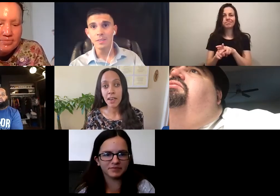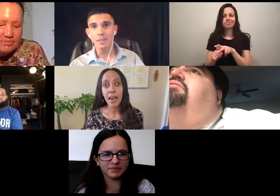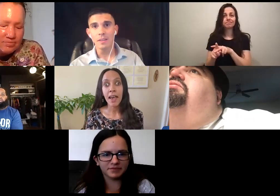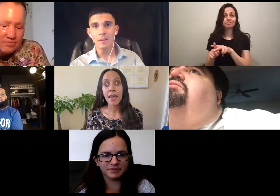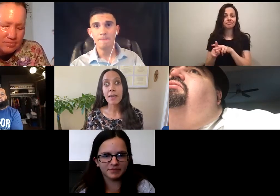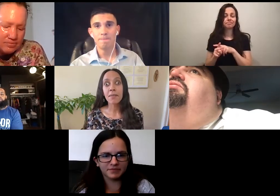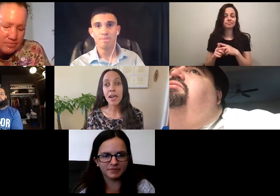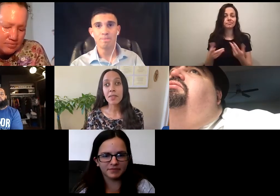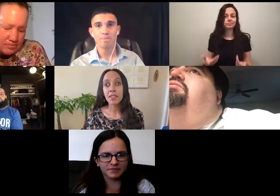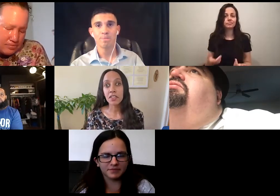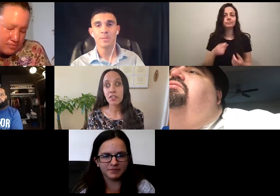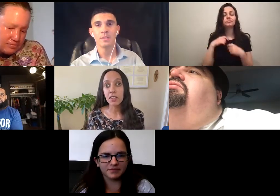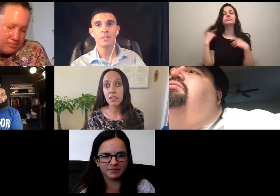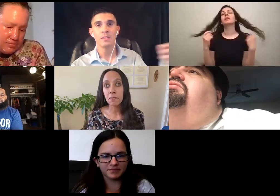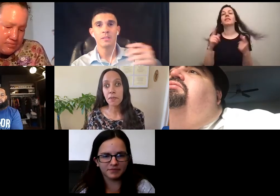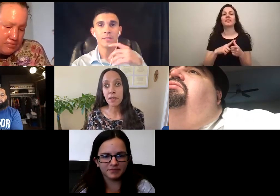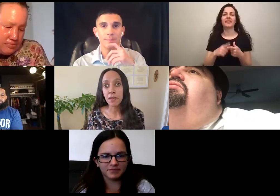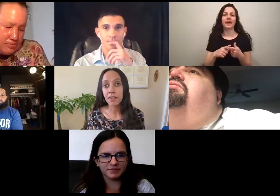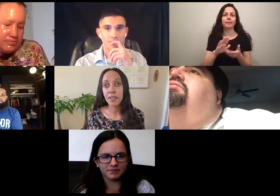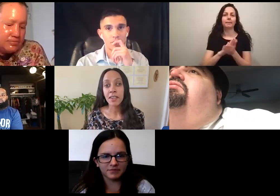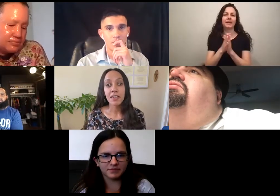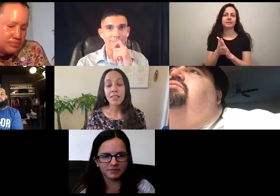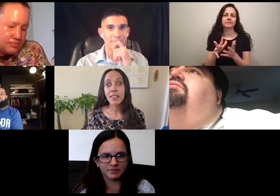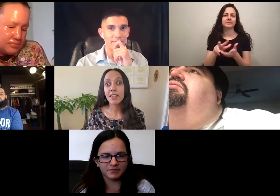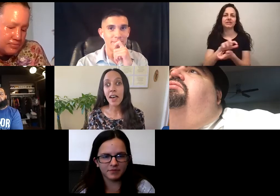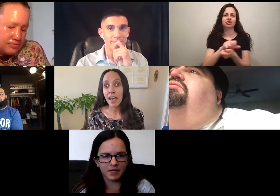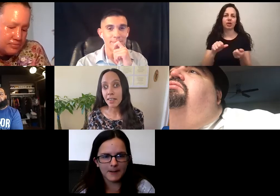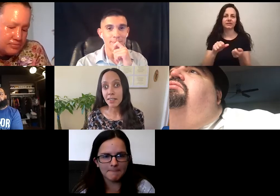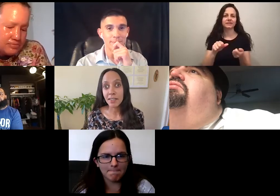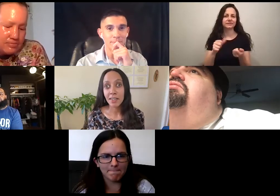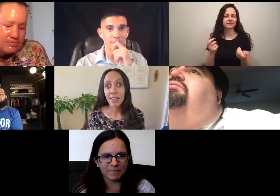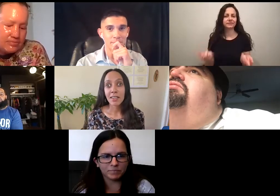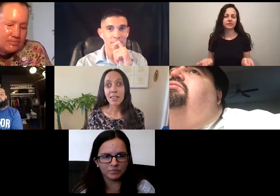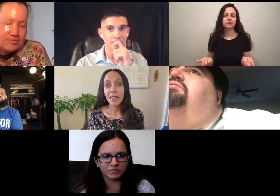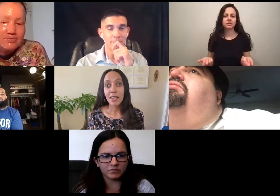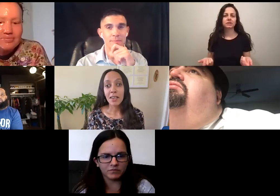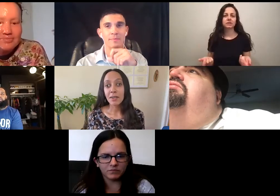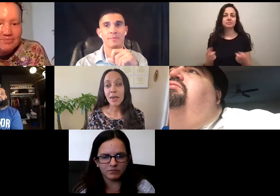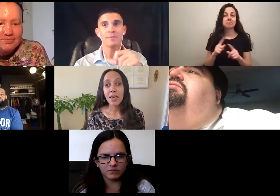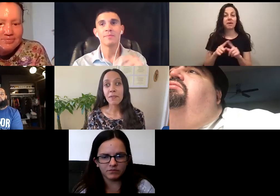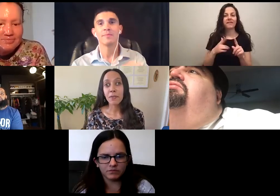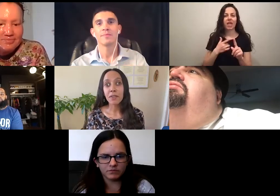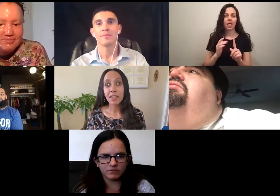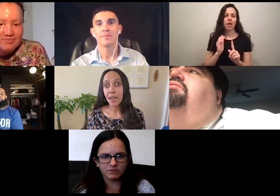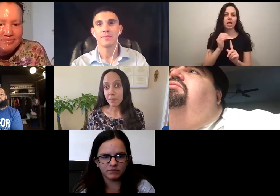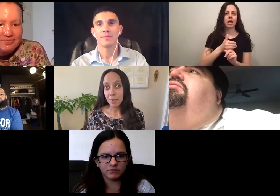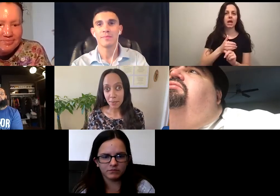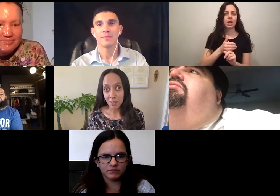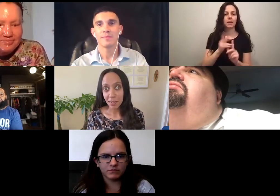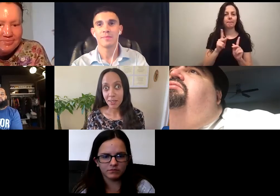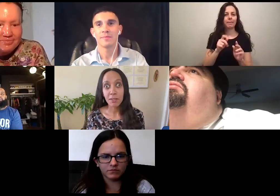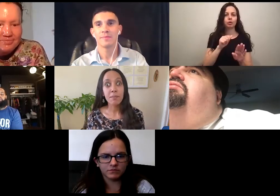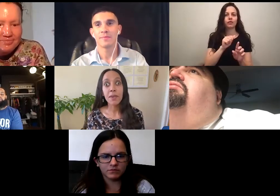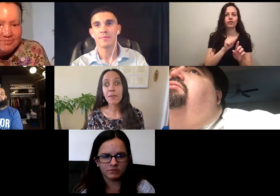conversations and becomes a destructive force disguised in a way that fools a lot of